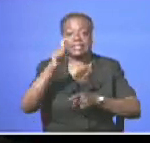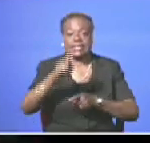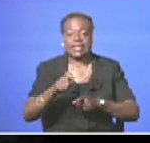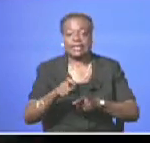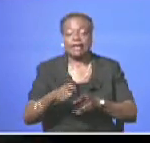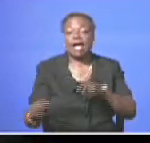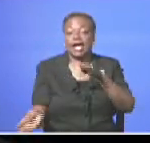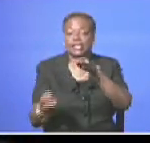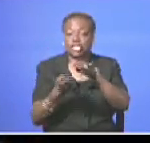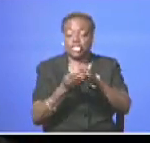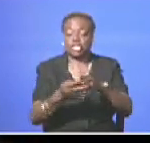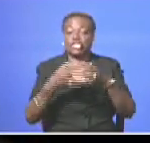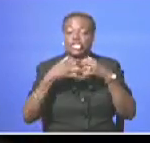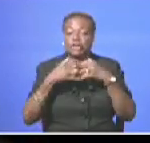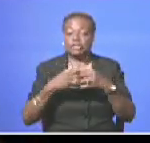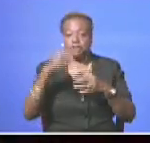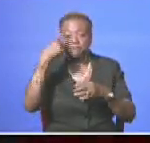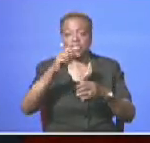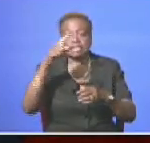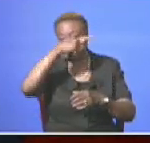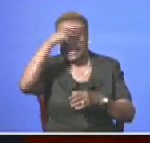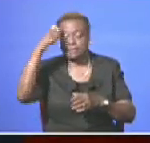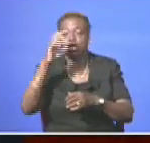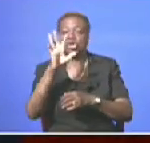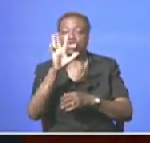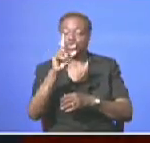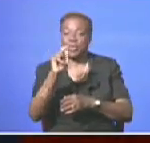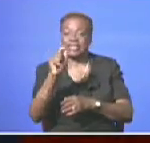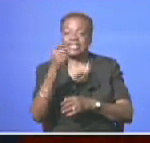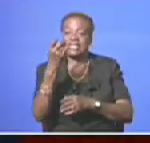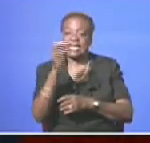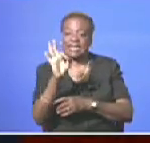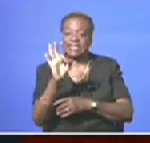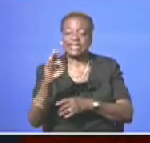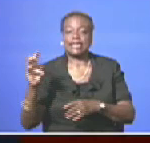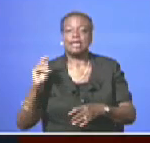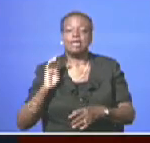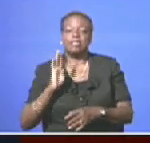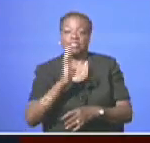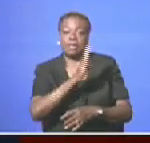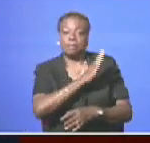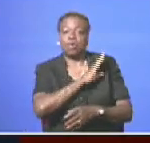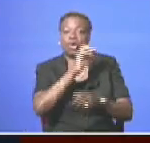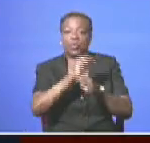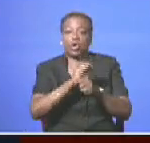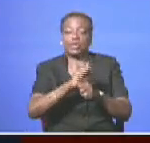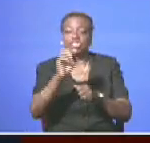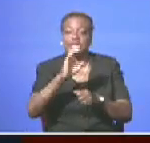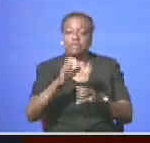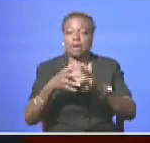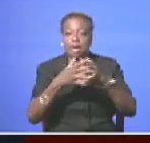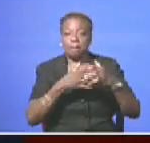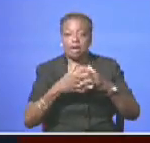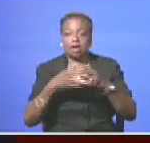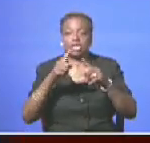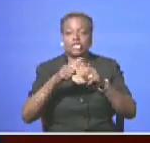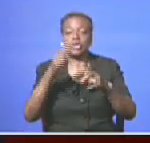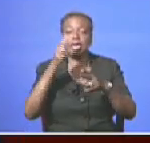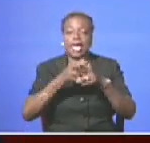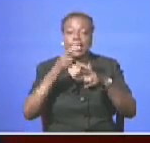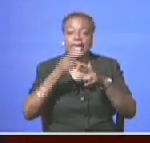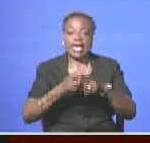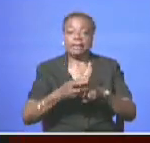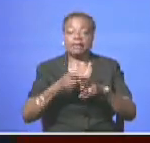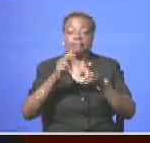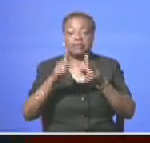assets for the summer of 2019, the board embarked on working with Shell North America to identify a possible vendor